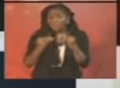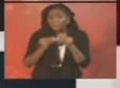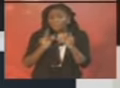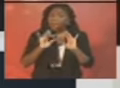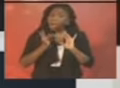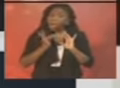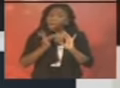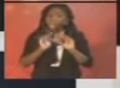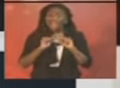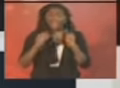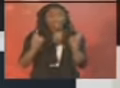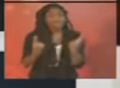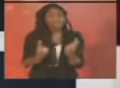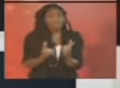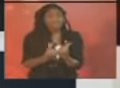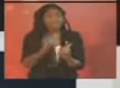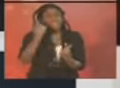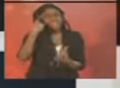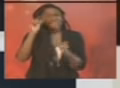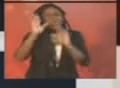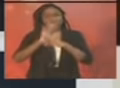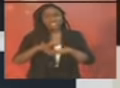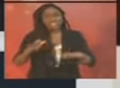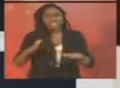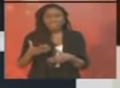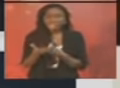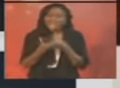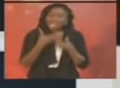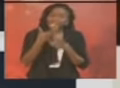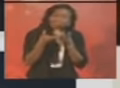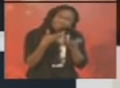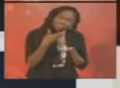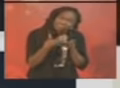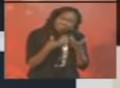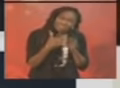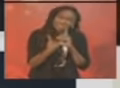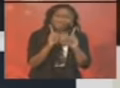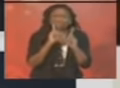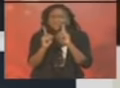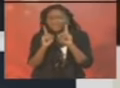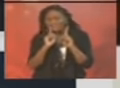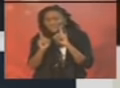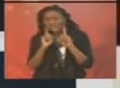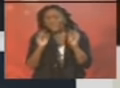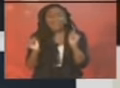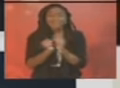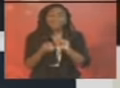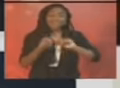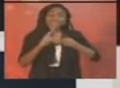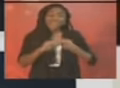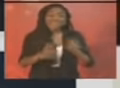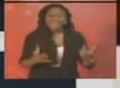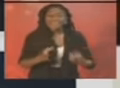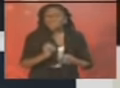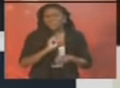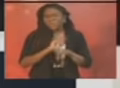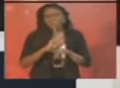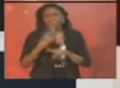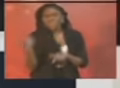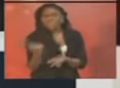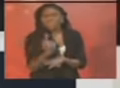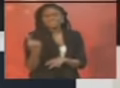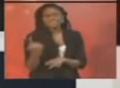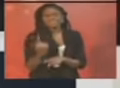your children to meet up with their friends, or the class to have some social time to try to get some crew going there, or